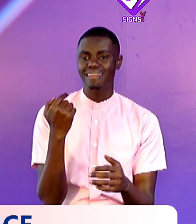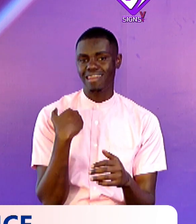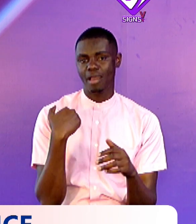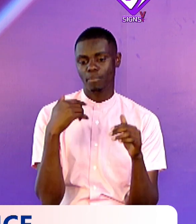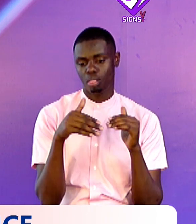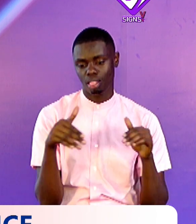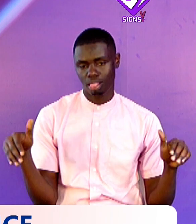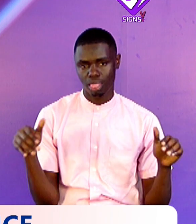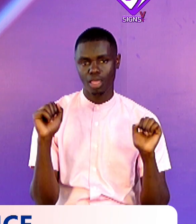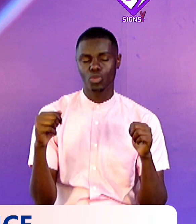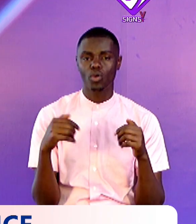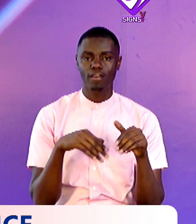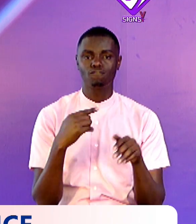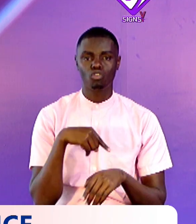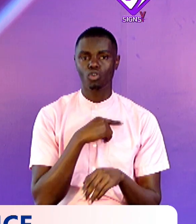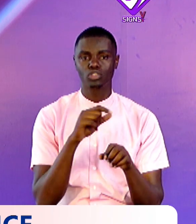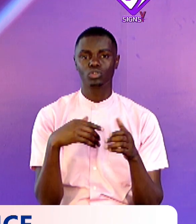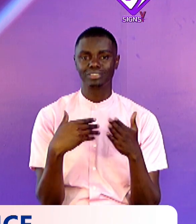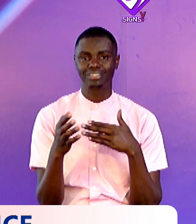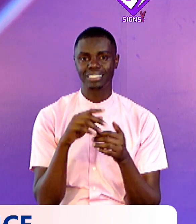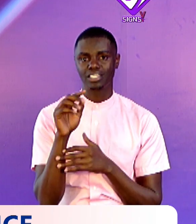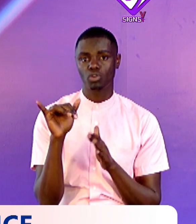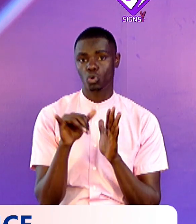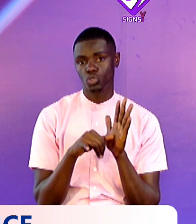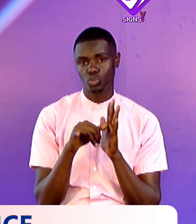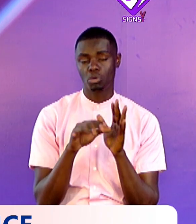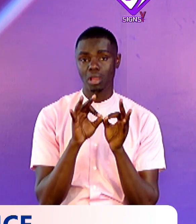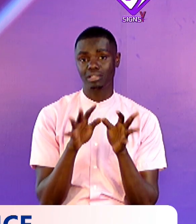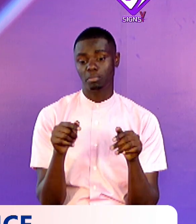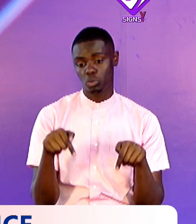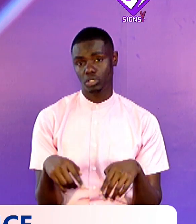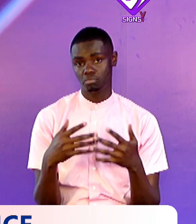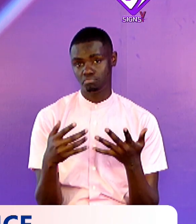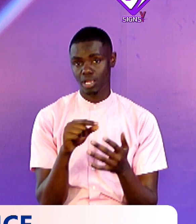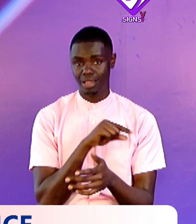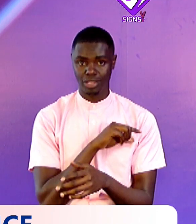0111980384. You can follow us on Science TV on YouTube. Our sign language interpreter has